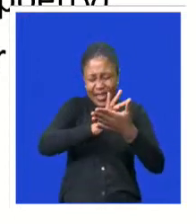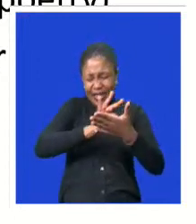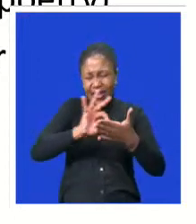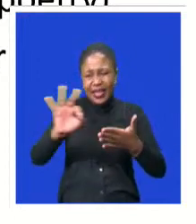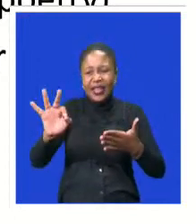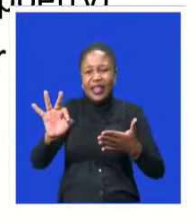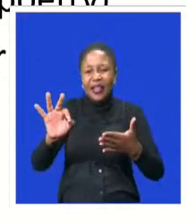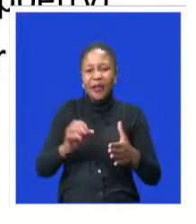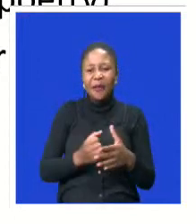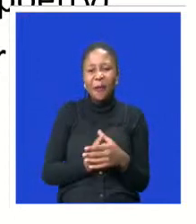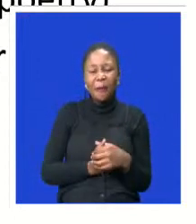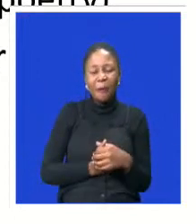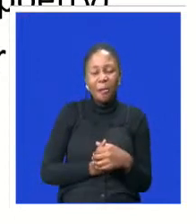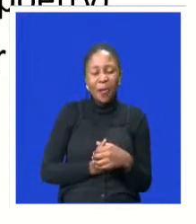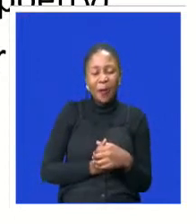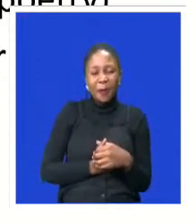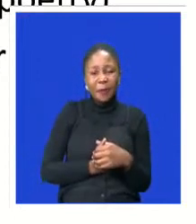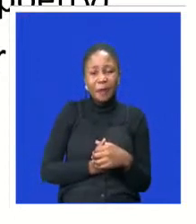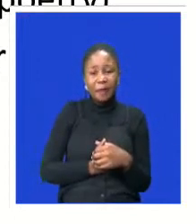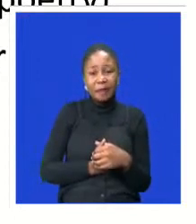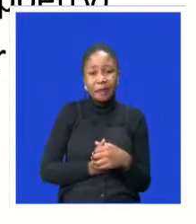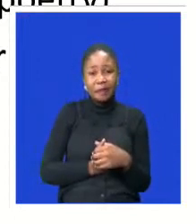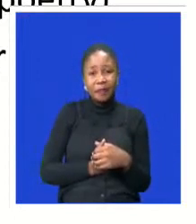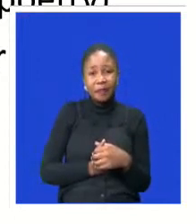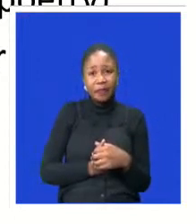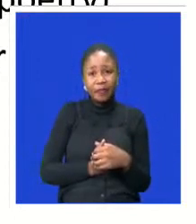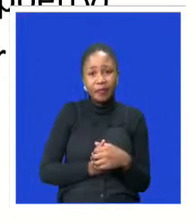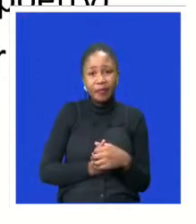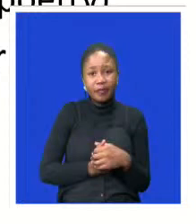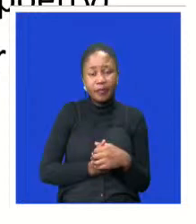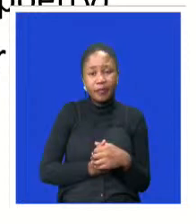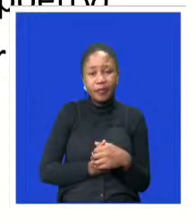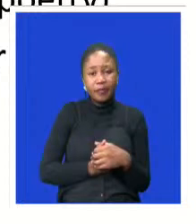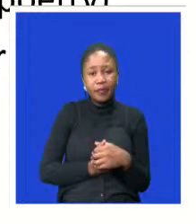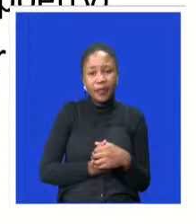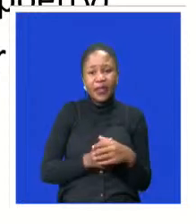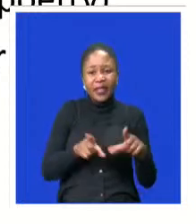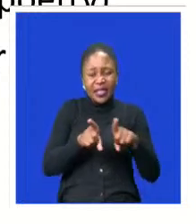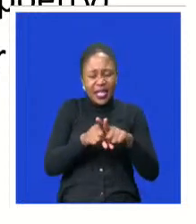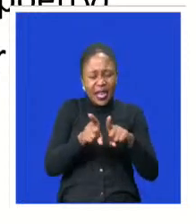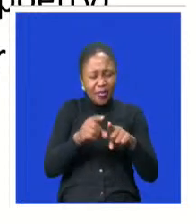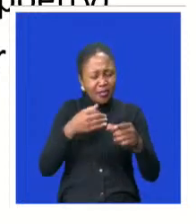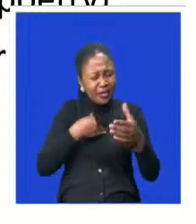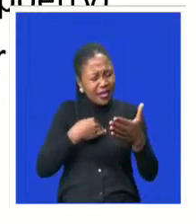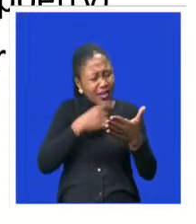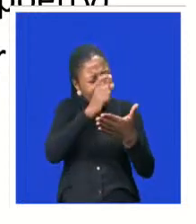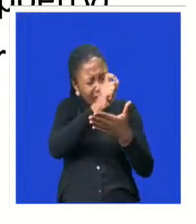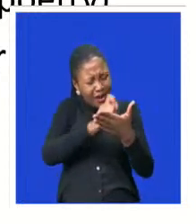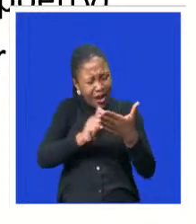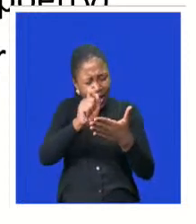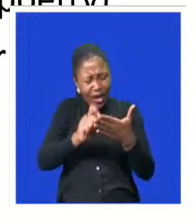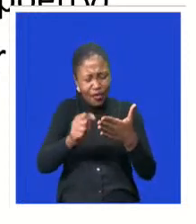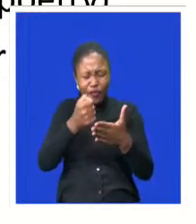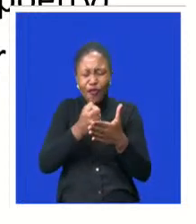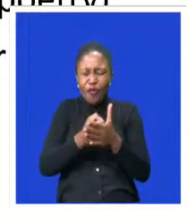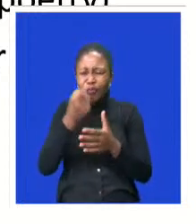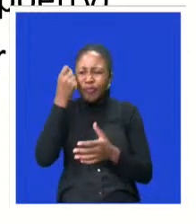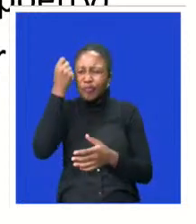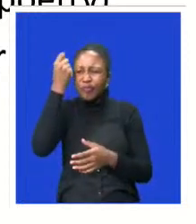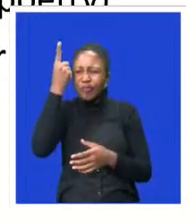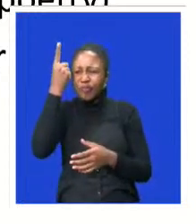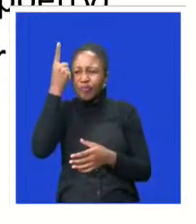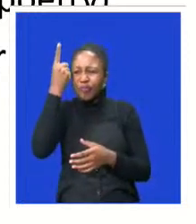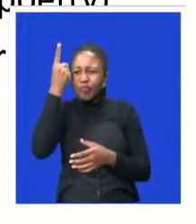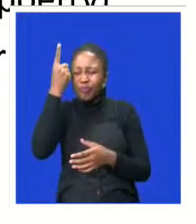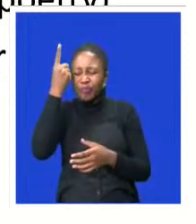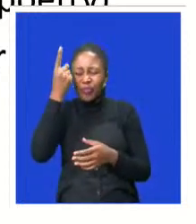We also write to apply our thoughts for someone else to read. So you will